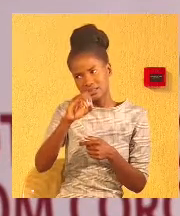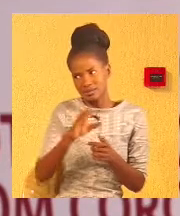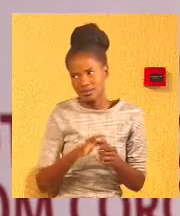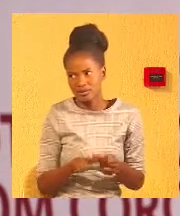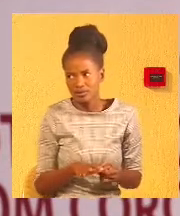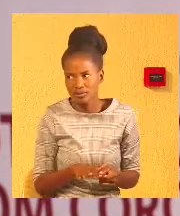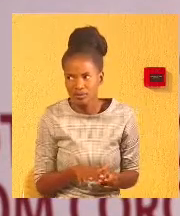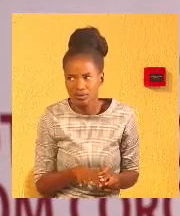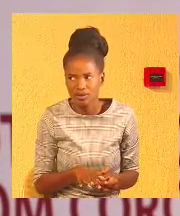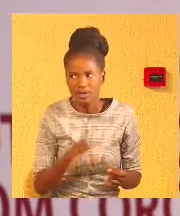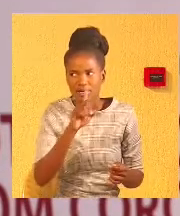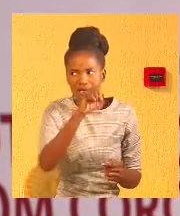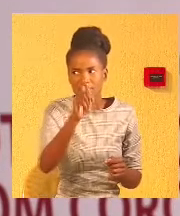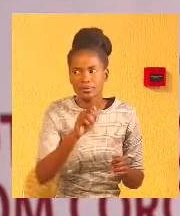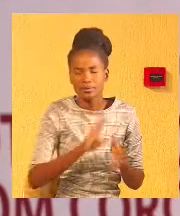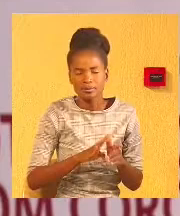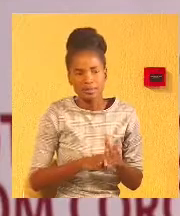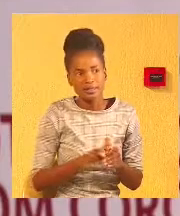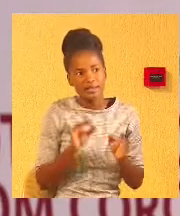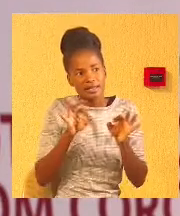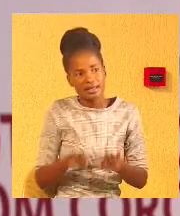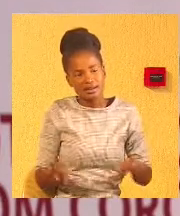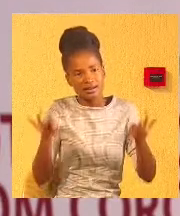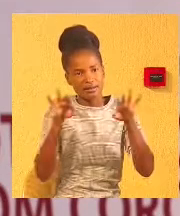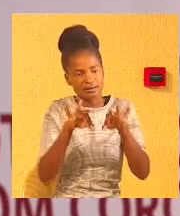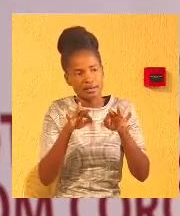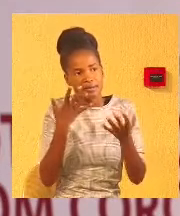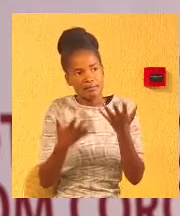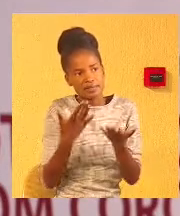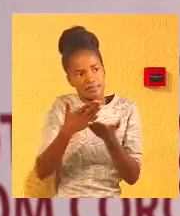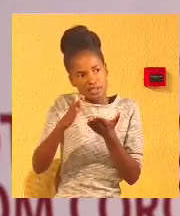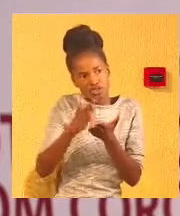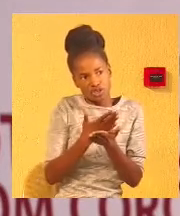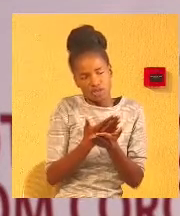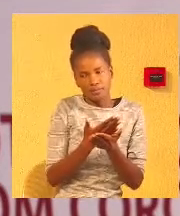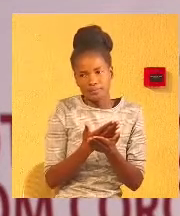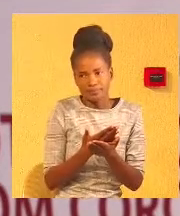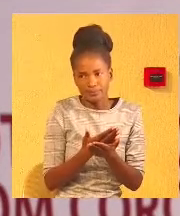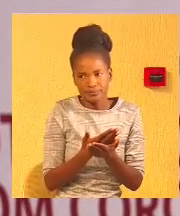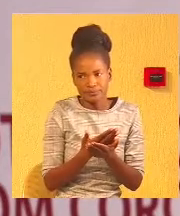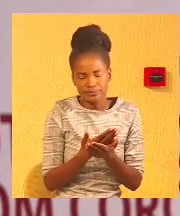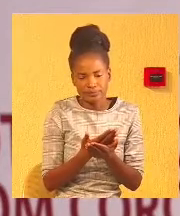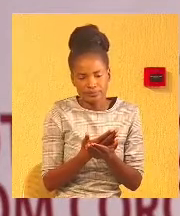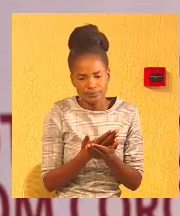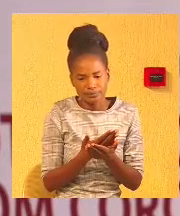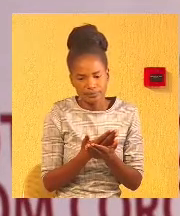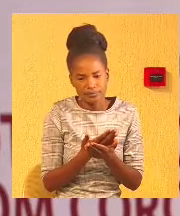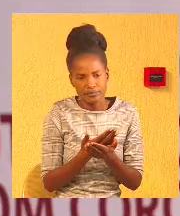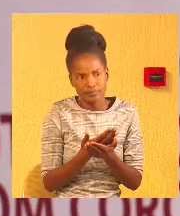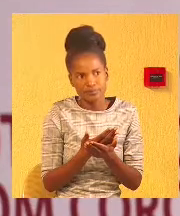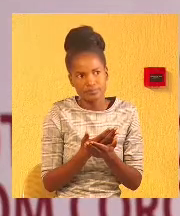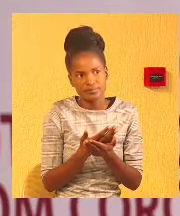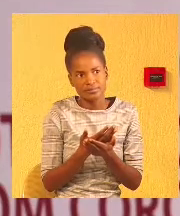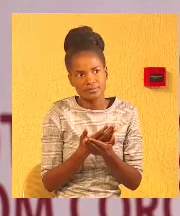learned for the agricultural sector. Could you perhaps share with us what are some of the lessons you are